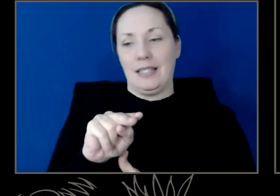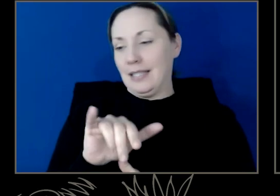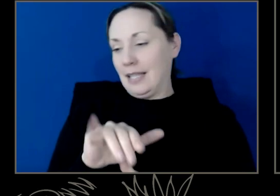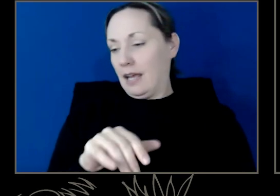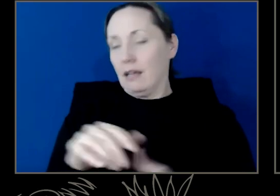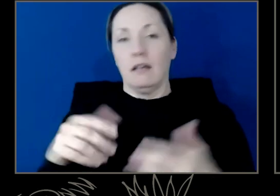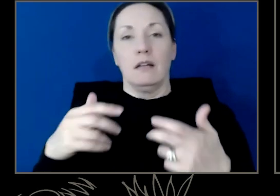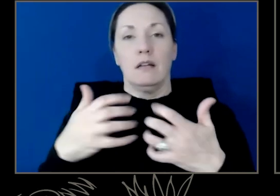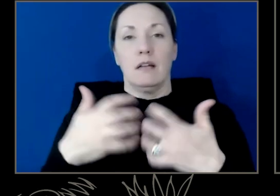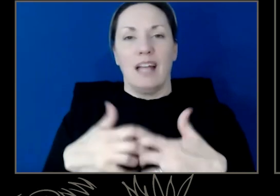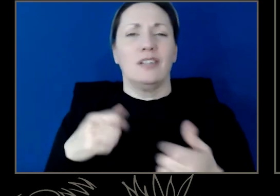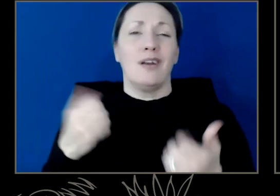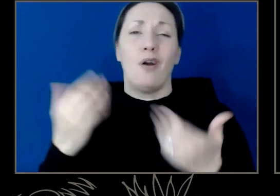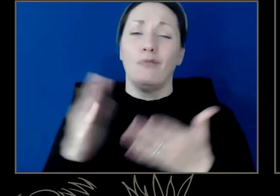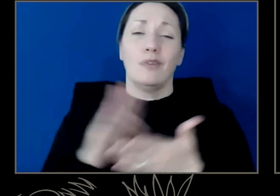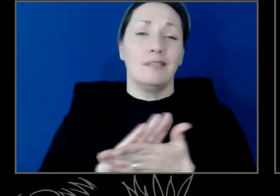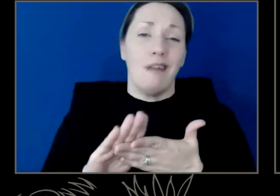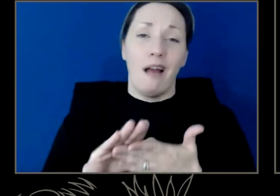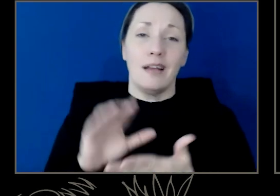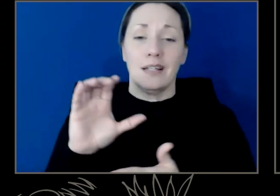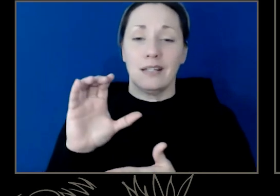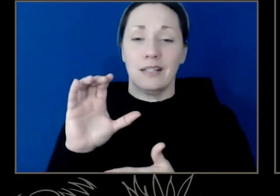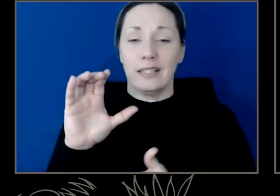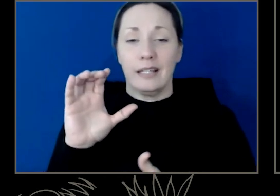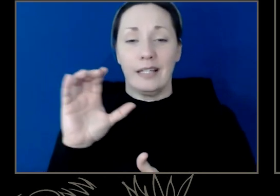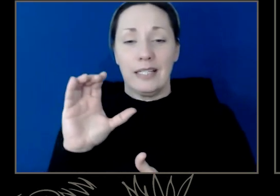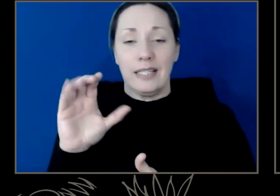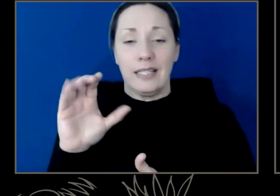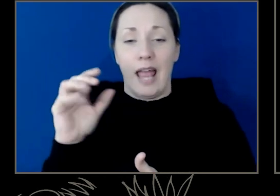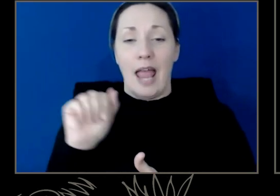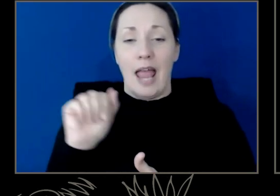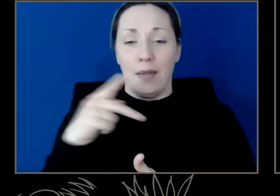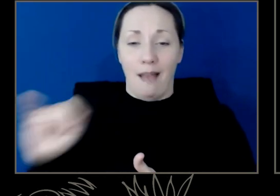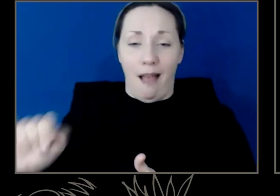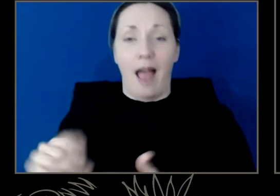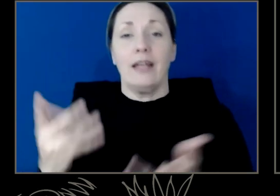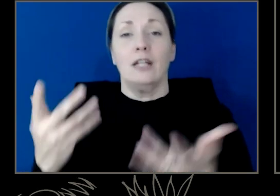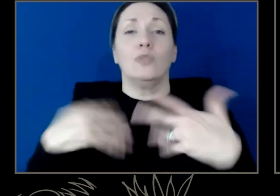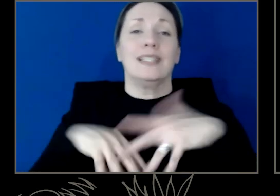they offer this nice API which allows you to synchronize a local